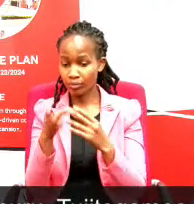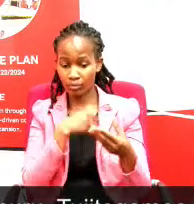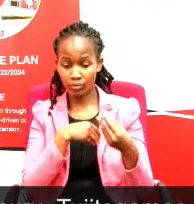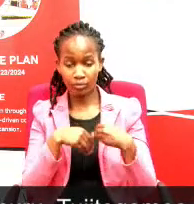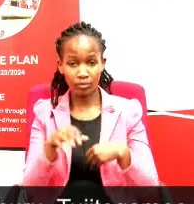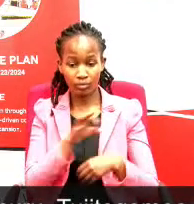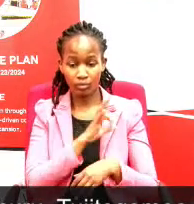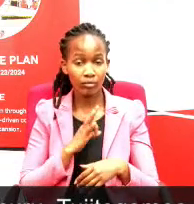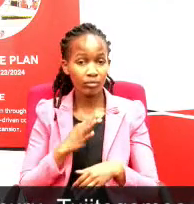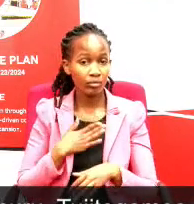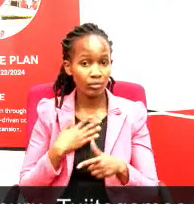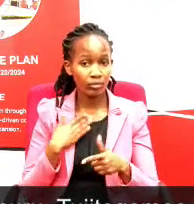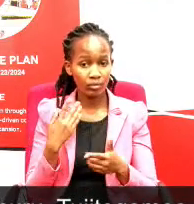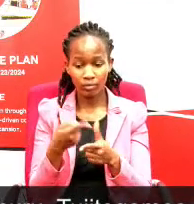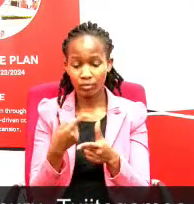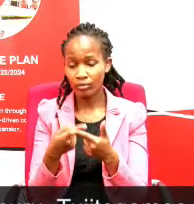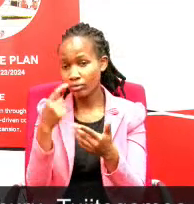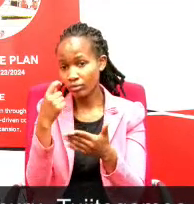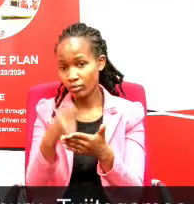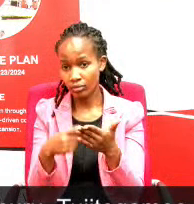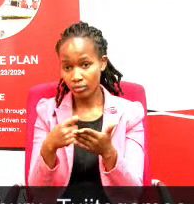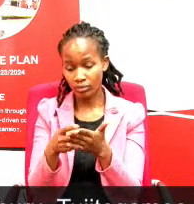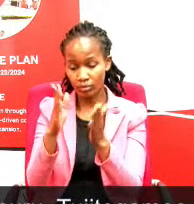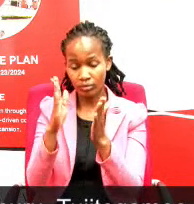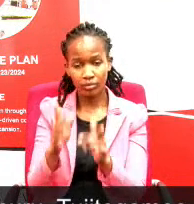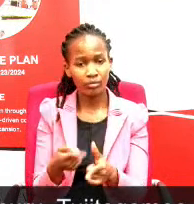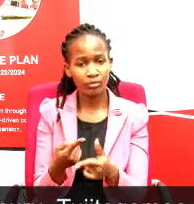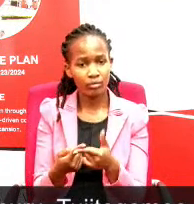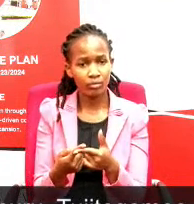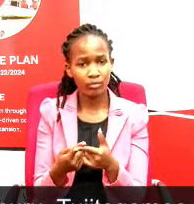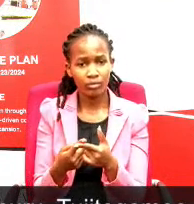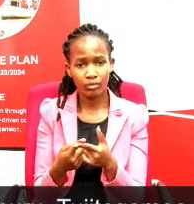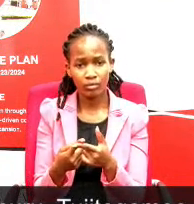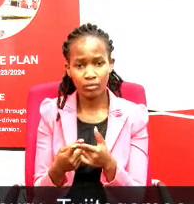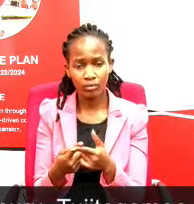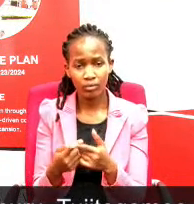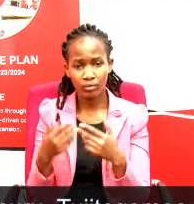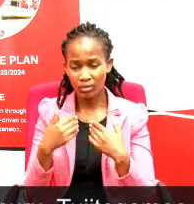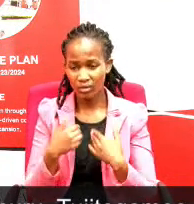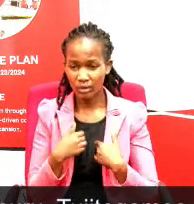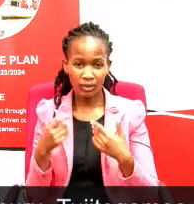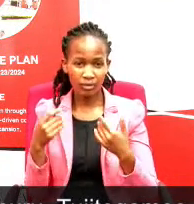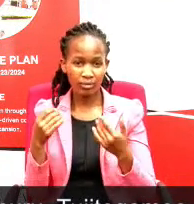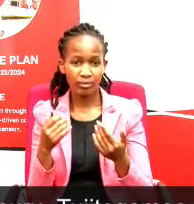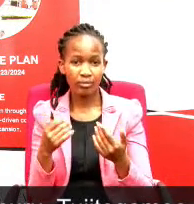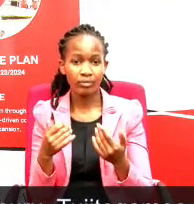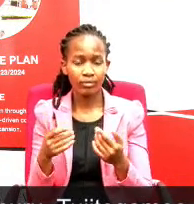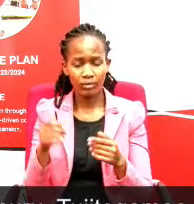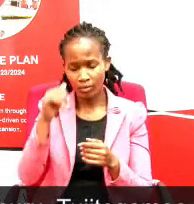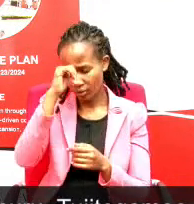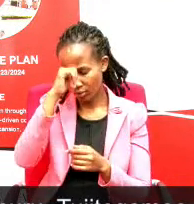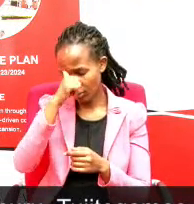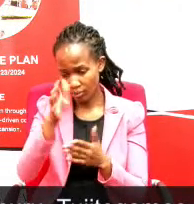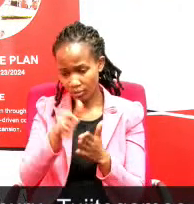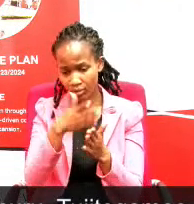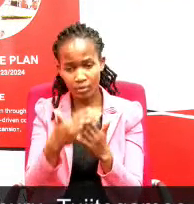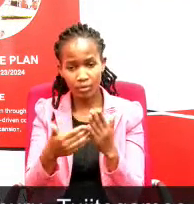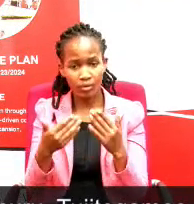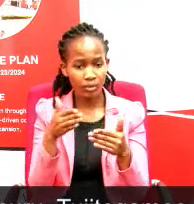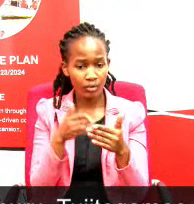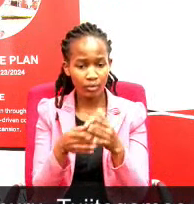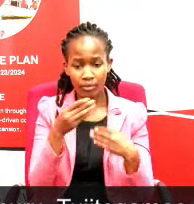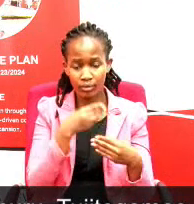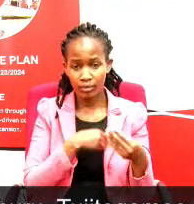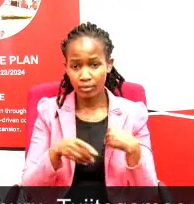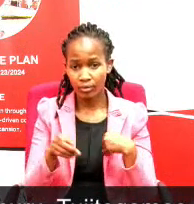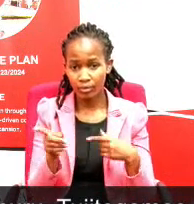staff and tax evasion by taxpayers as we deploy our robust intelligence networks to penetrate corruption